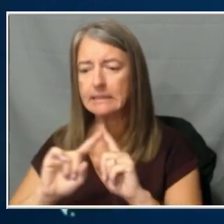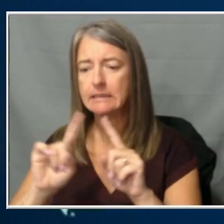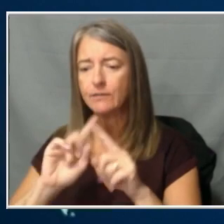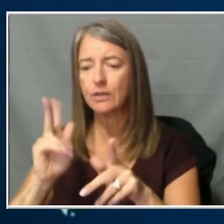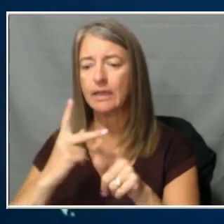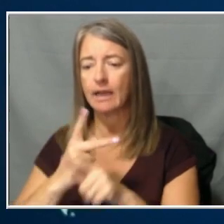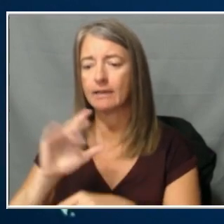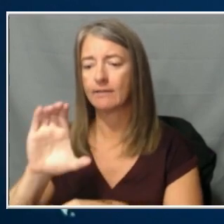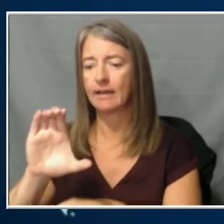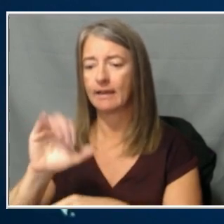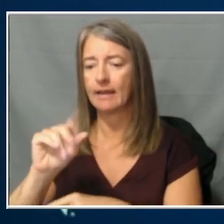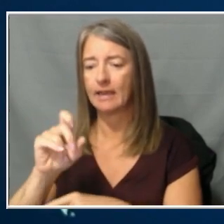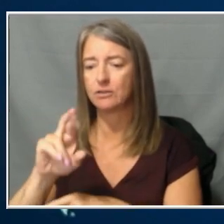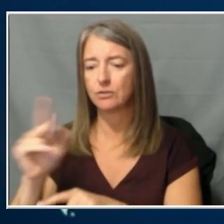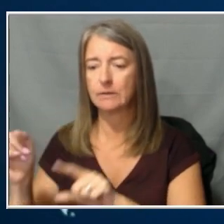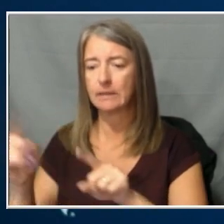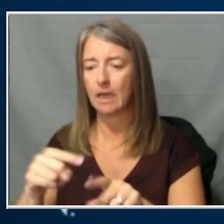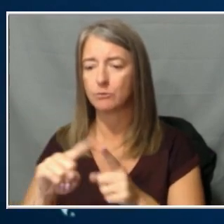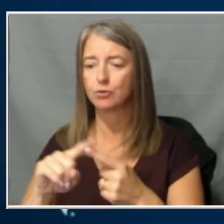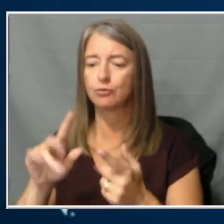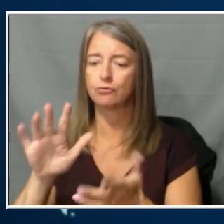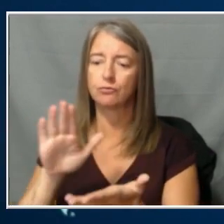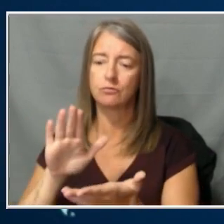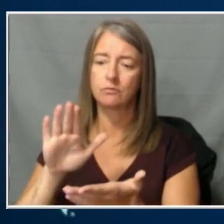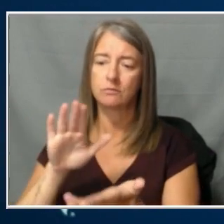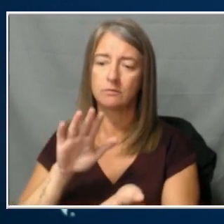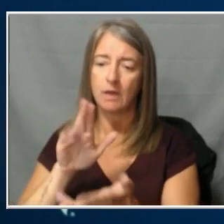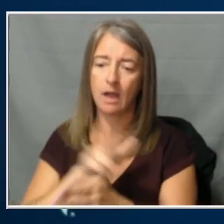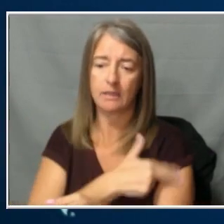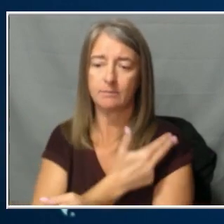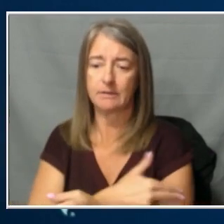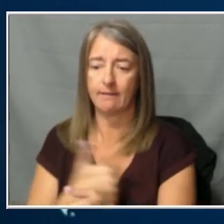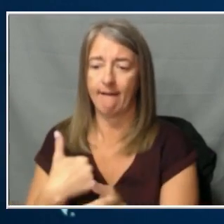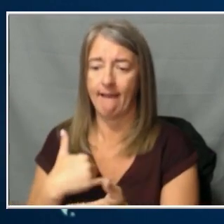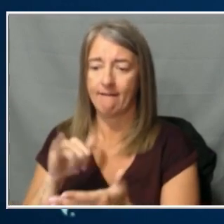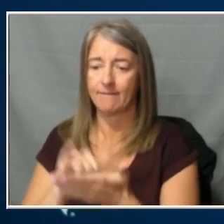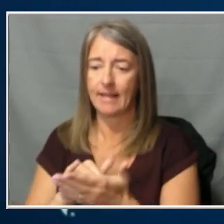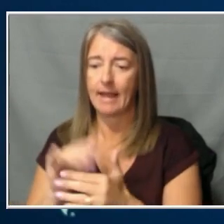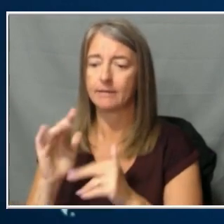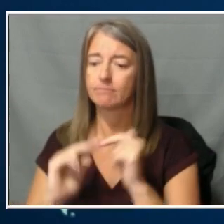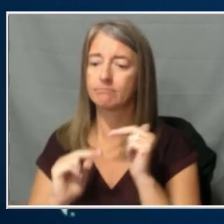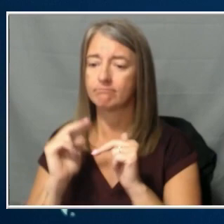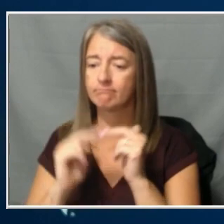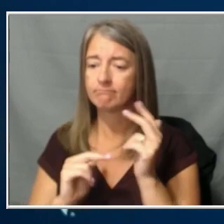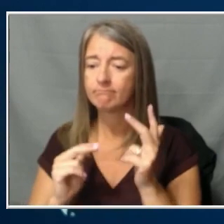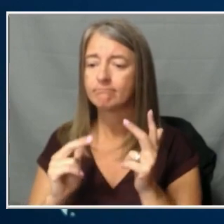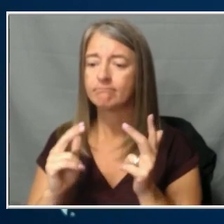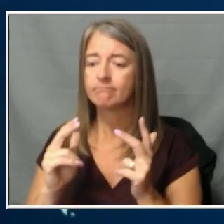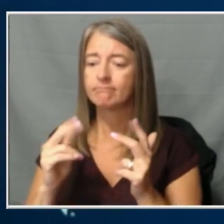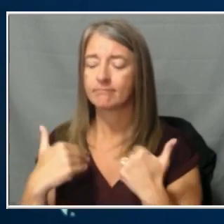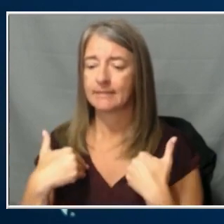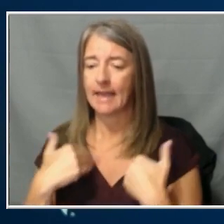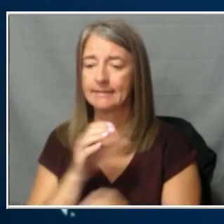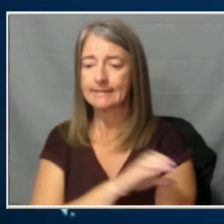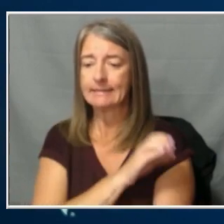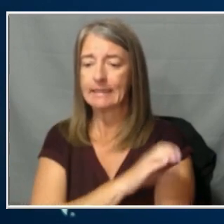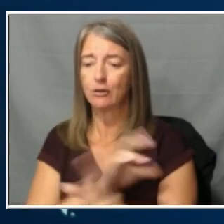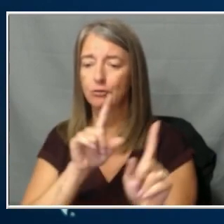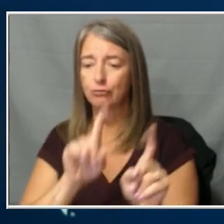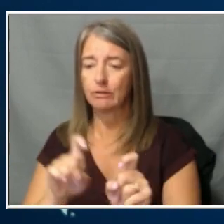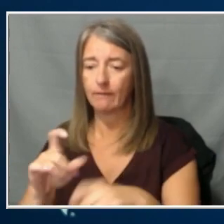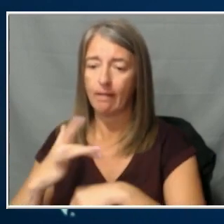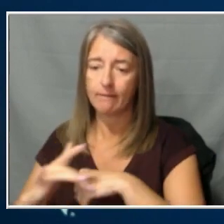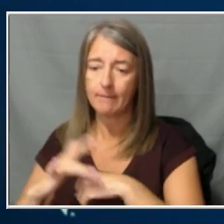And coming to an institution that has these facilities, to do this, has clinical trials available, has